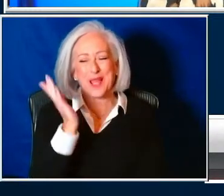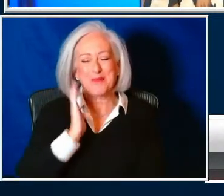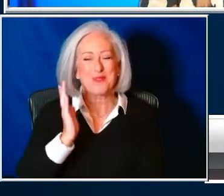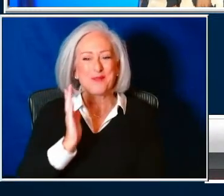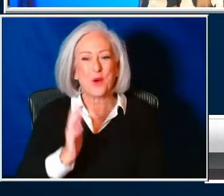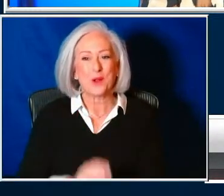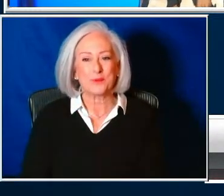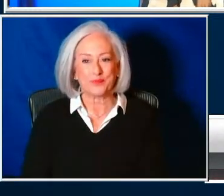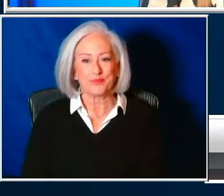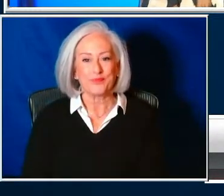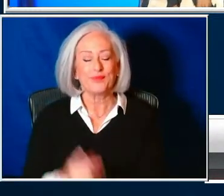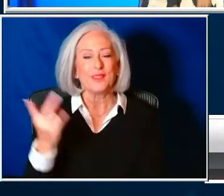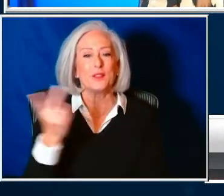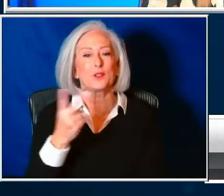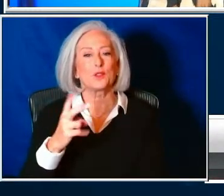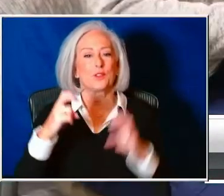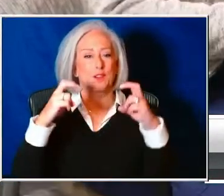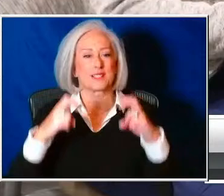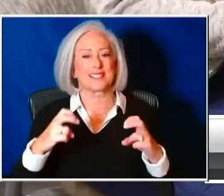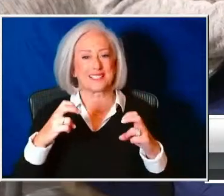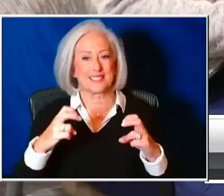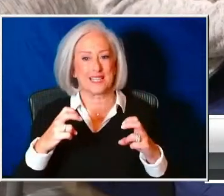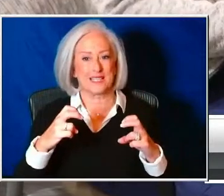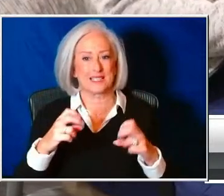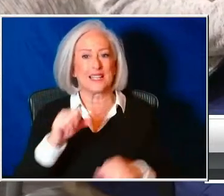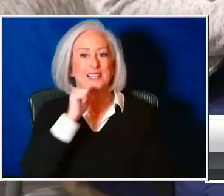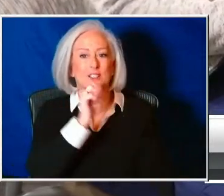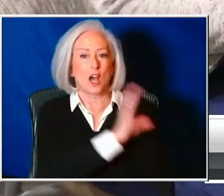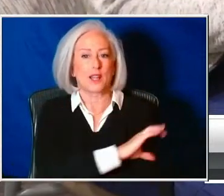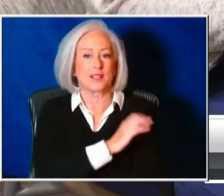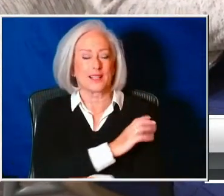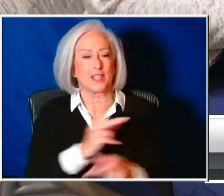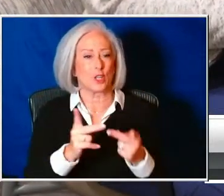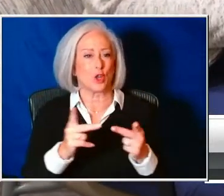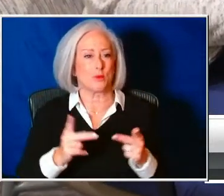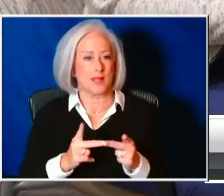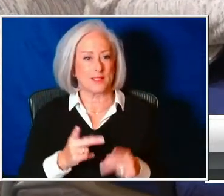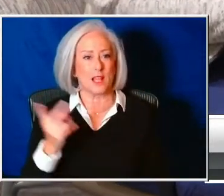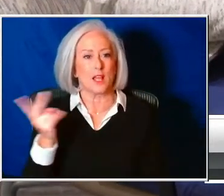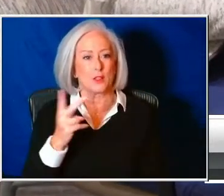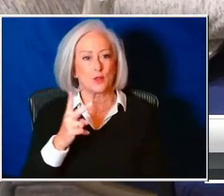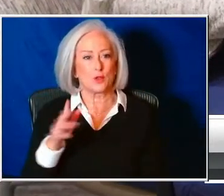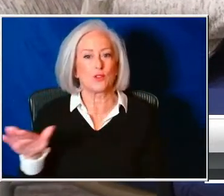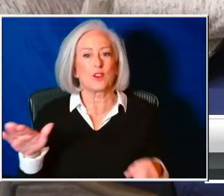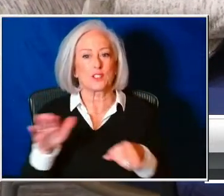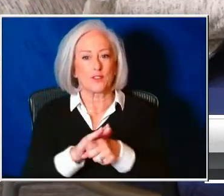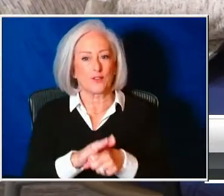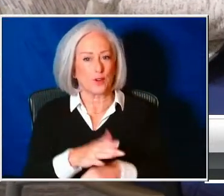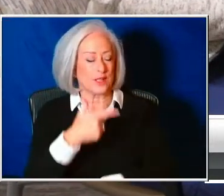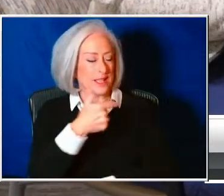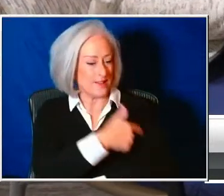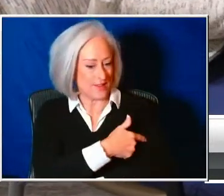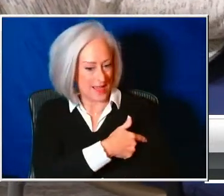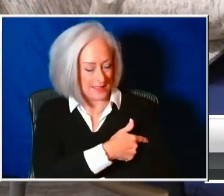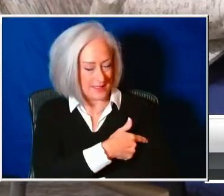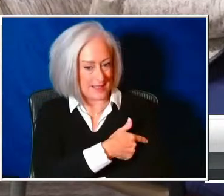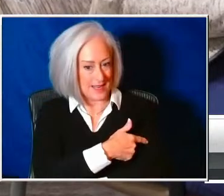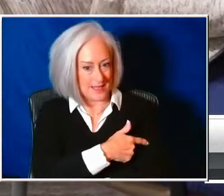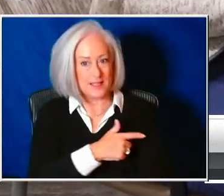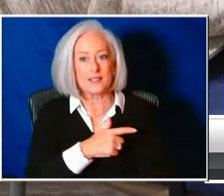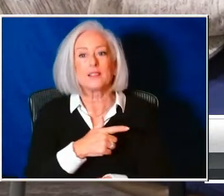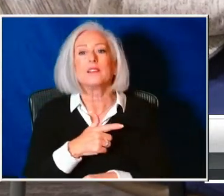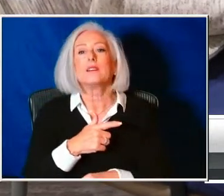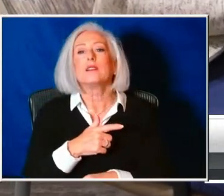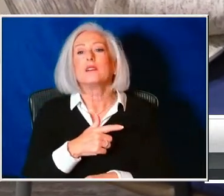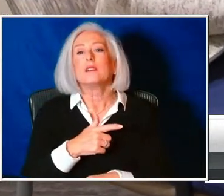We're sitting in a non-clinical space. Kay and I both are fully vaccinated. We went through the process of if we've,